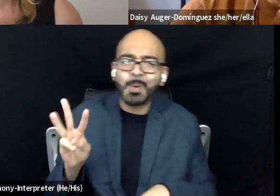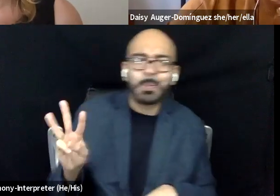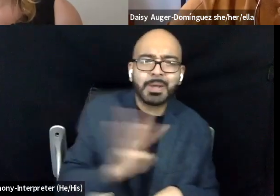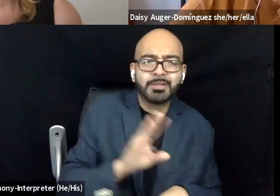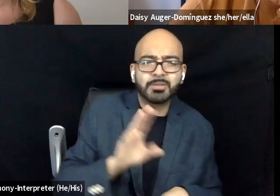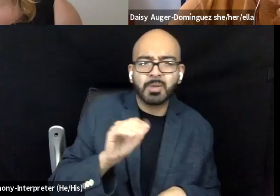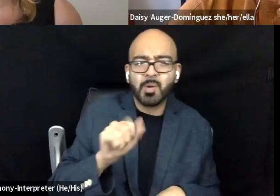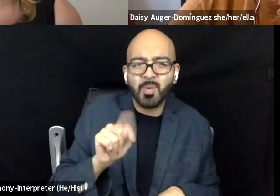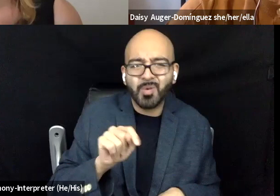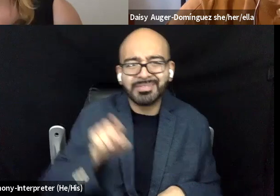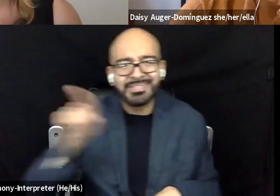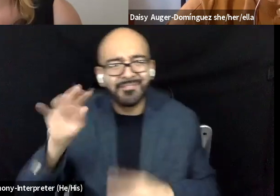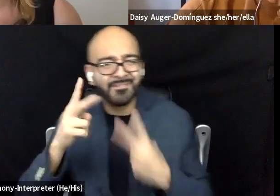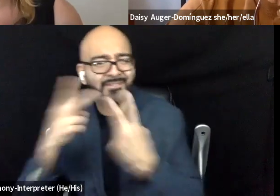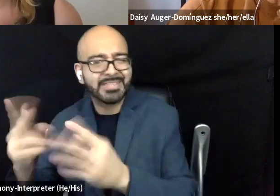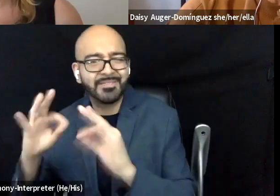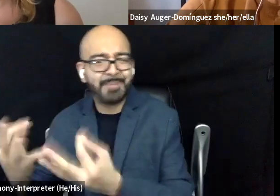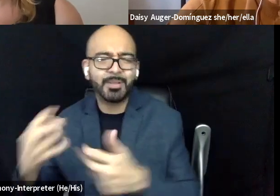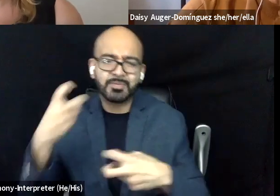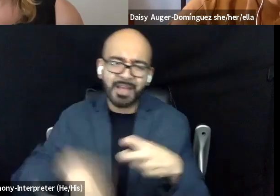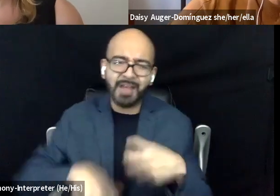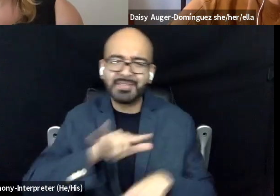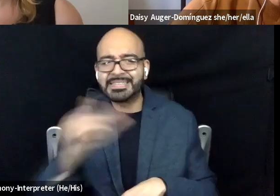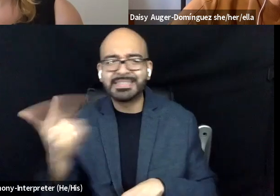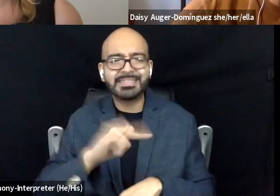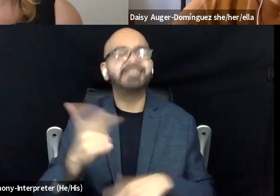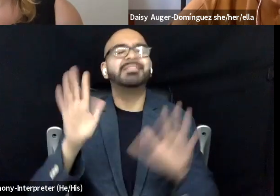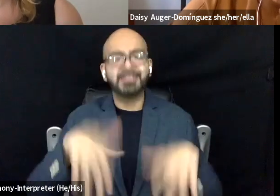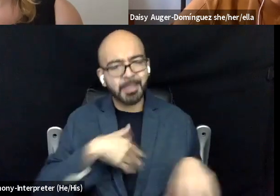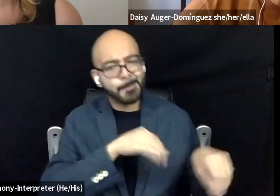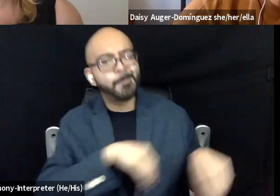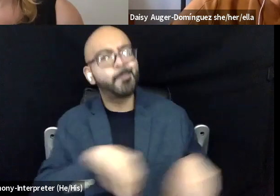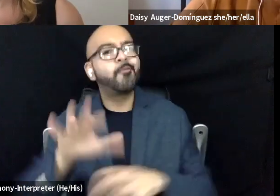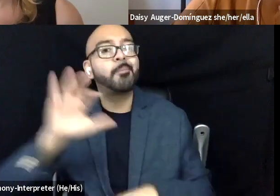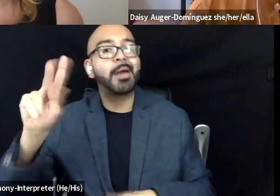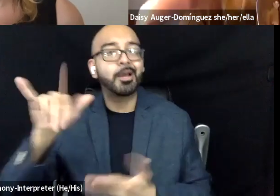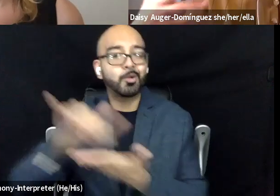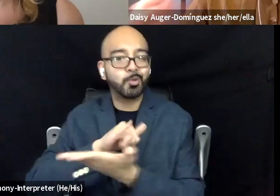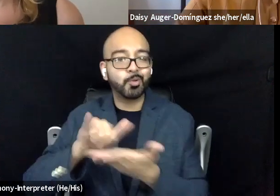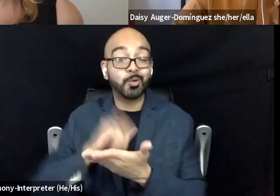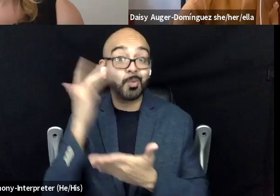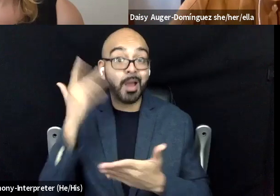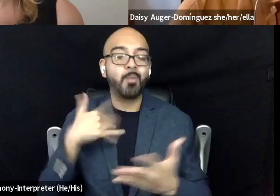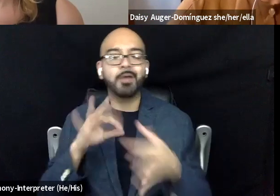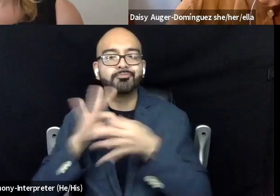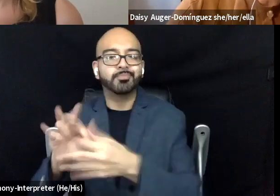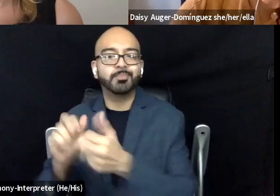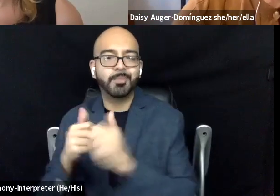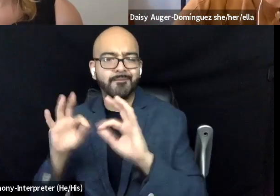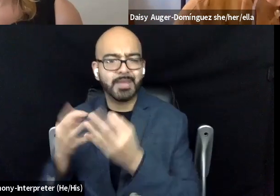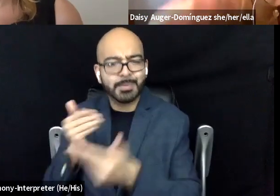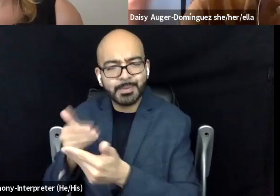home. We came back to New York to be closer to my family, and I joined Viacom to relaunch their talent acquisition